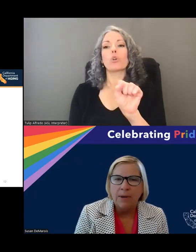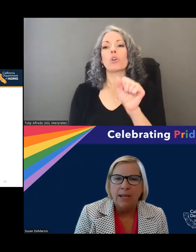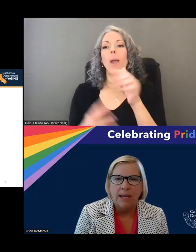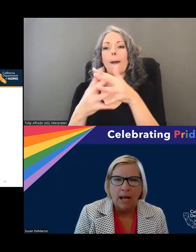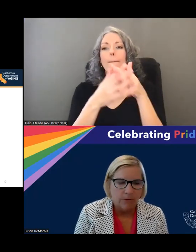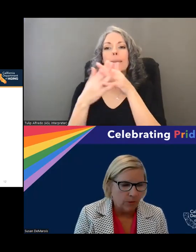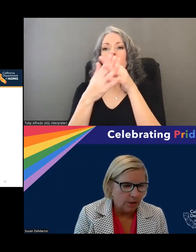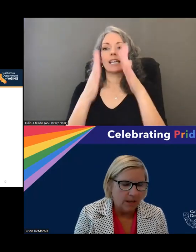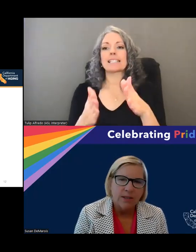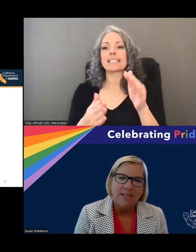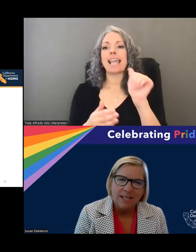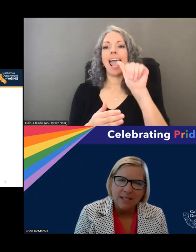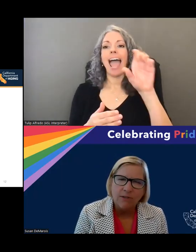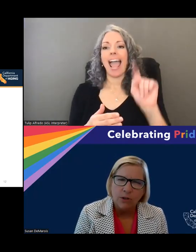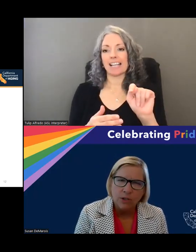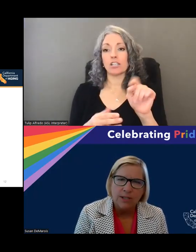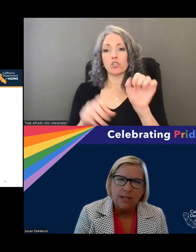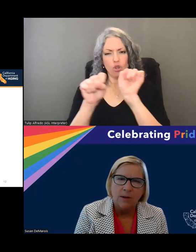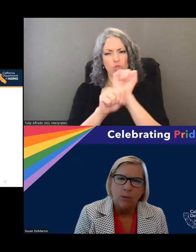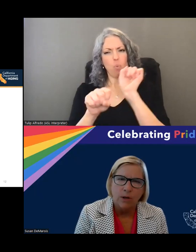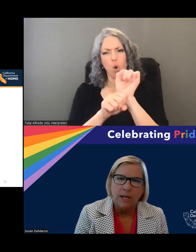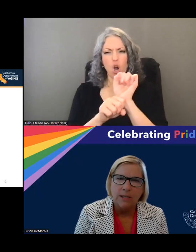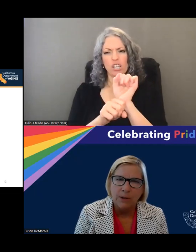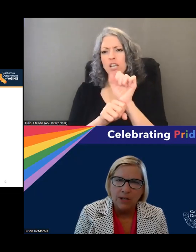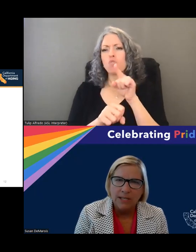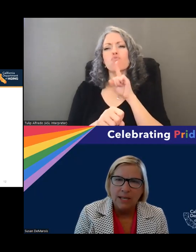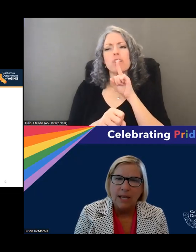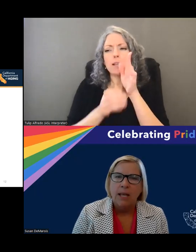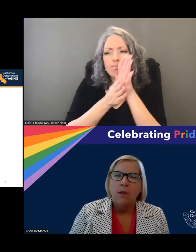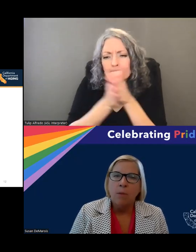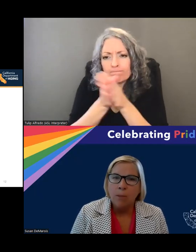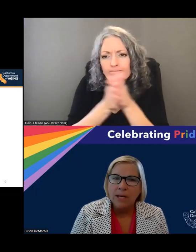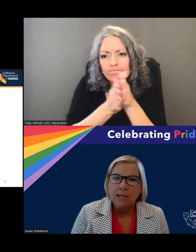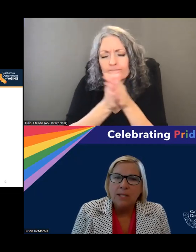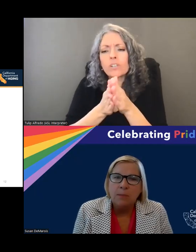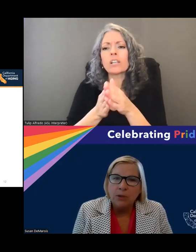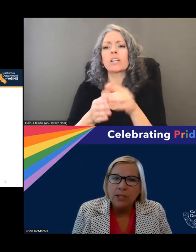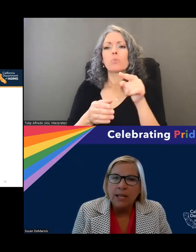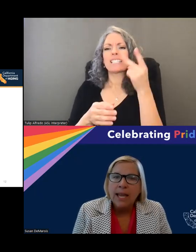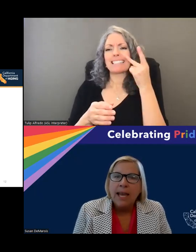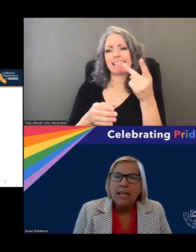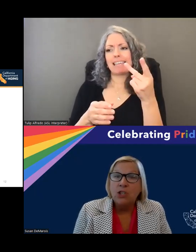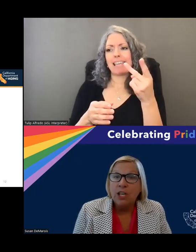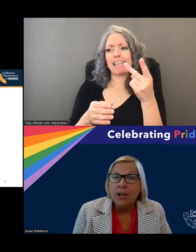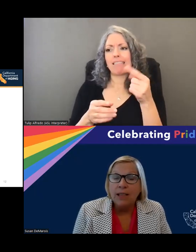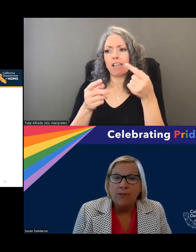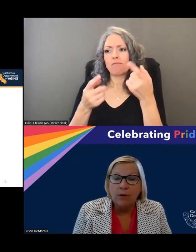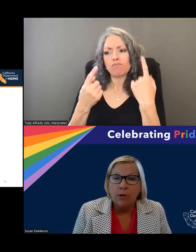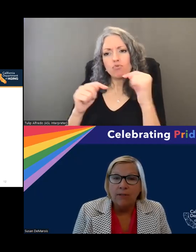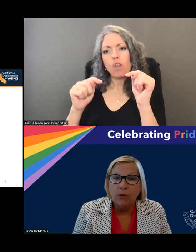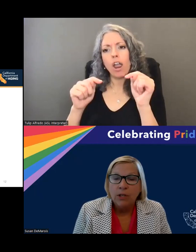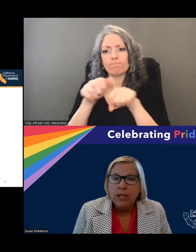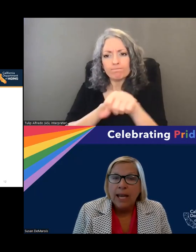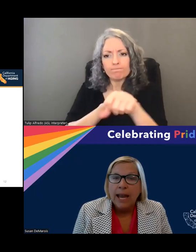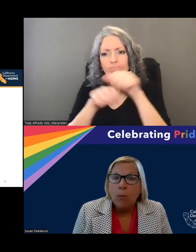that's happening in California, the sense of urgency that we're experiencing, the momentum that's building is shared at the